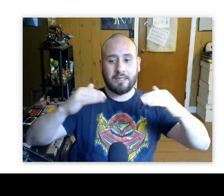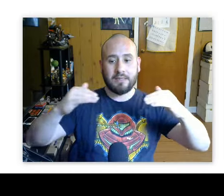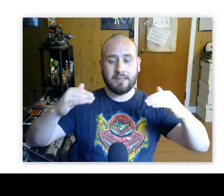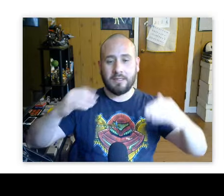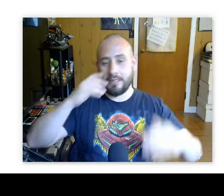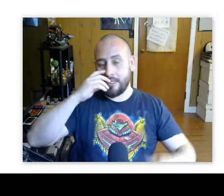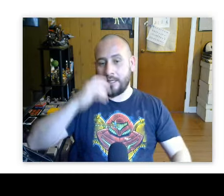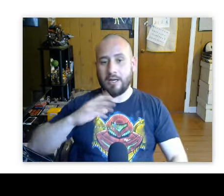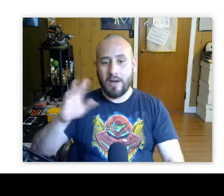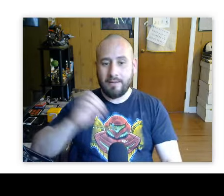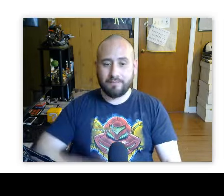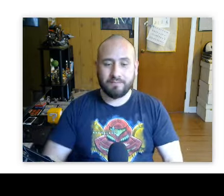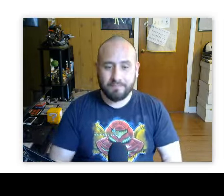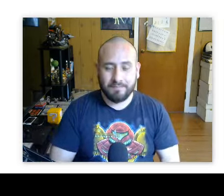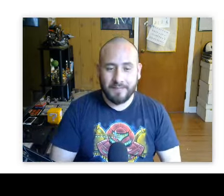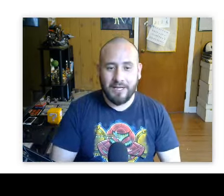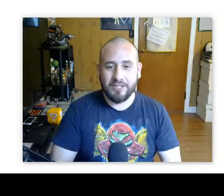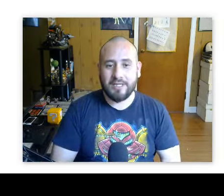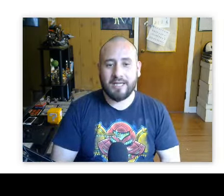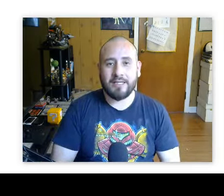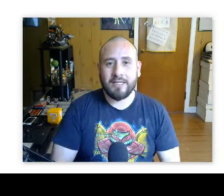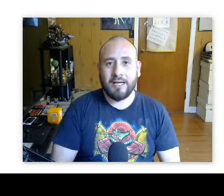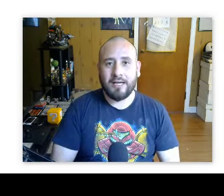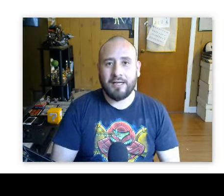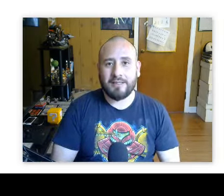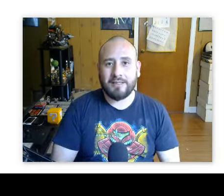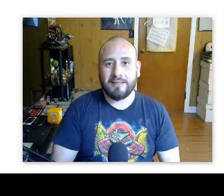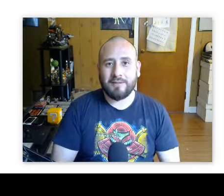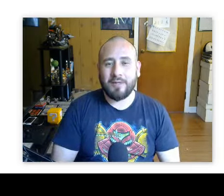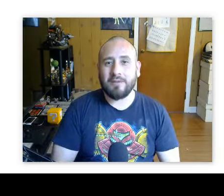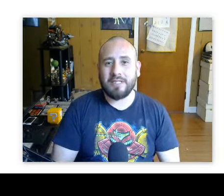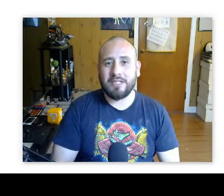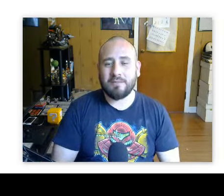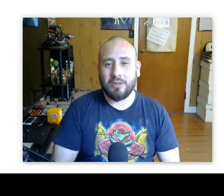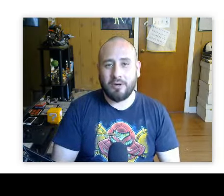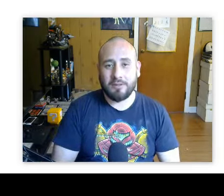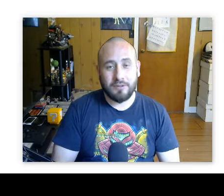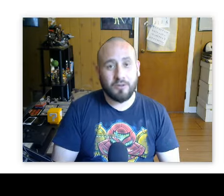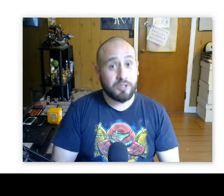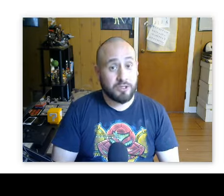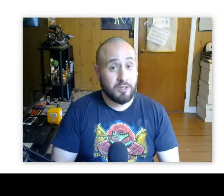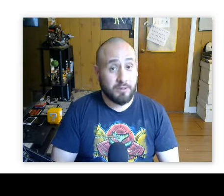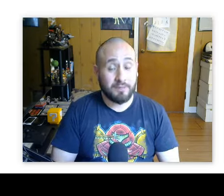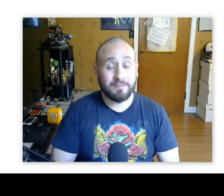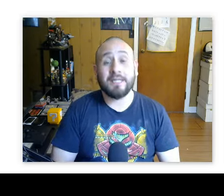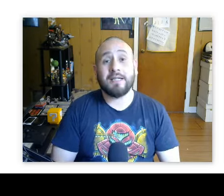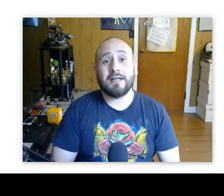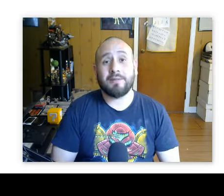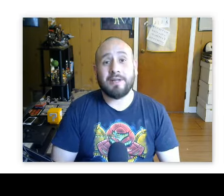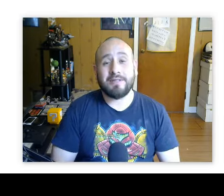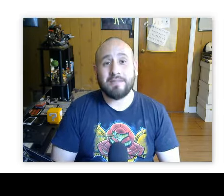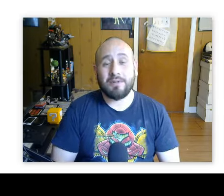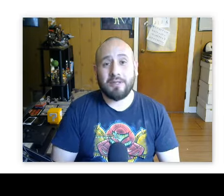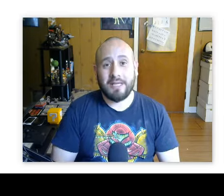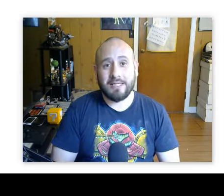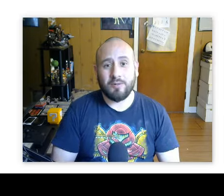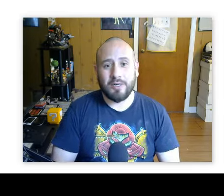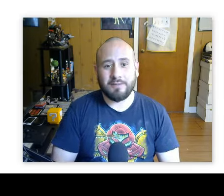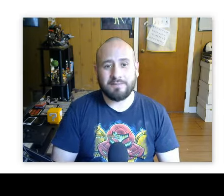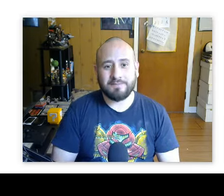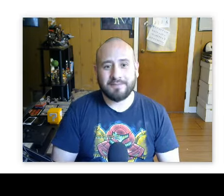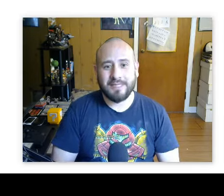lasagna. All right. Here's the thing. Uh, when I was teaching Paul, you all should know Paul. When I was teaching Paul in